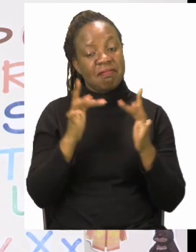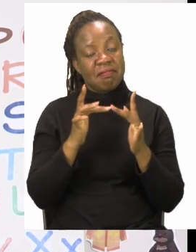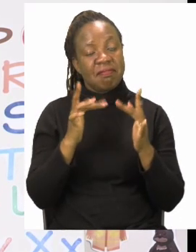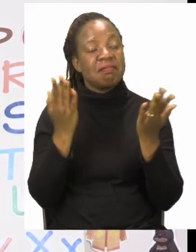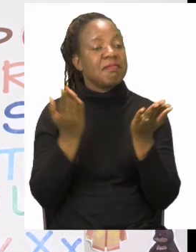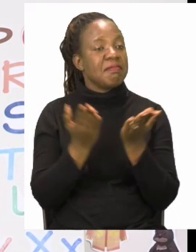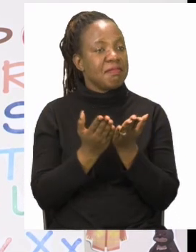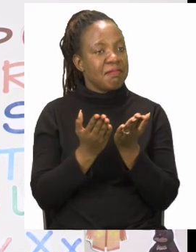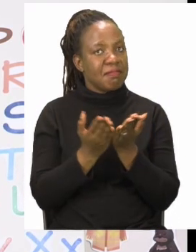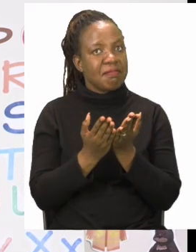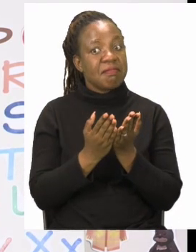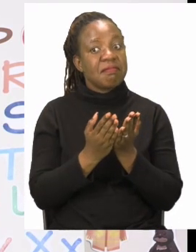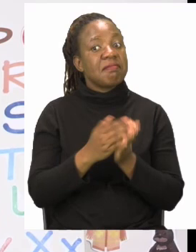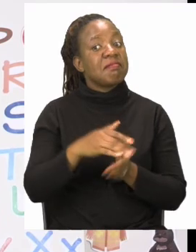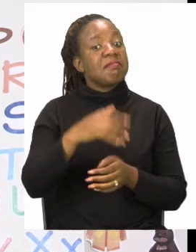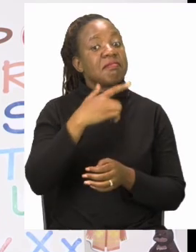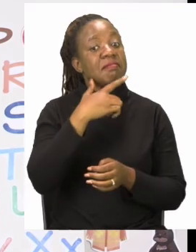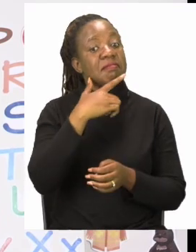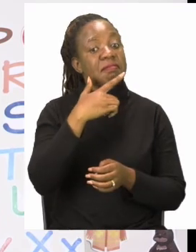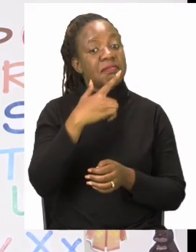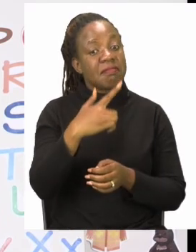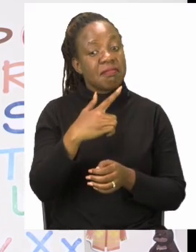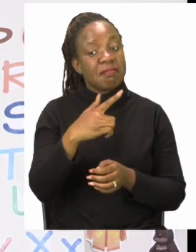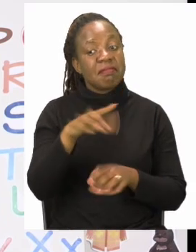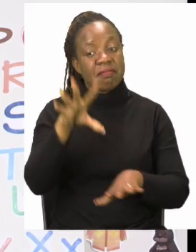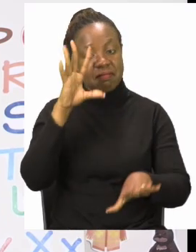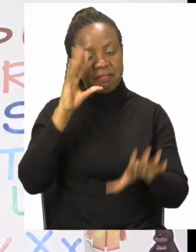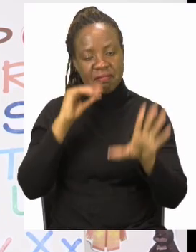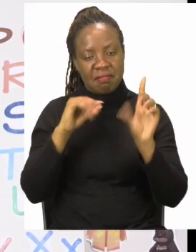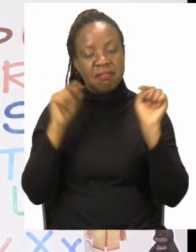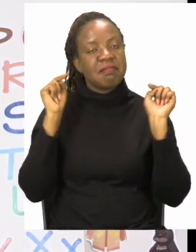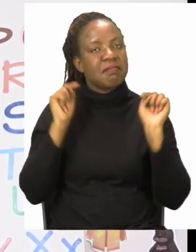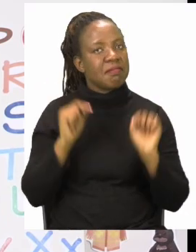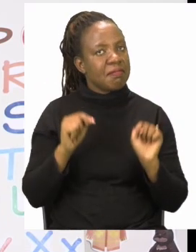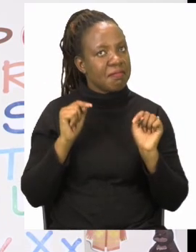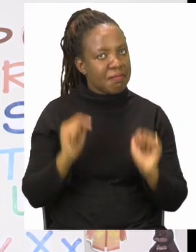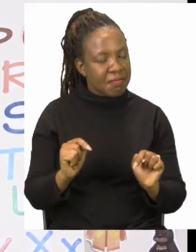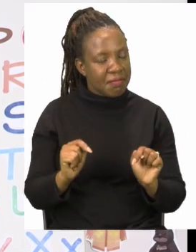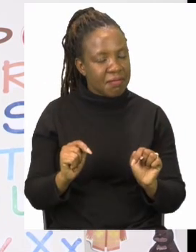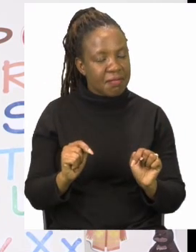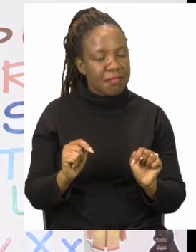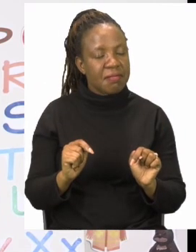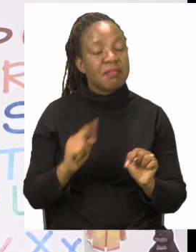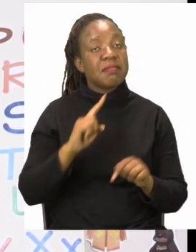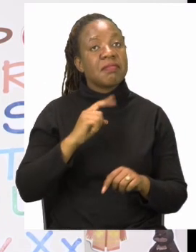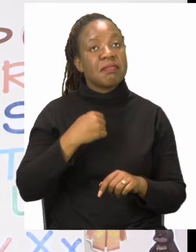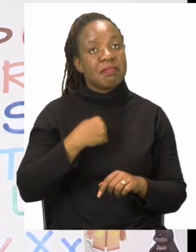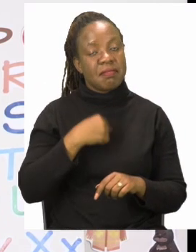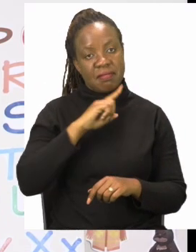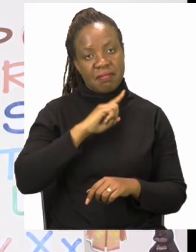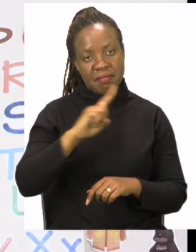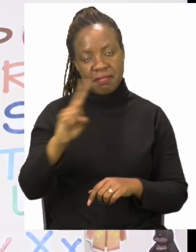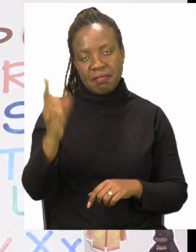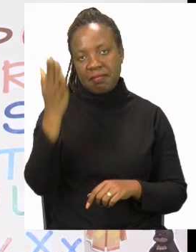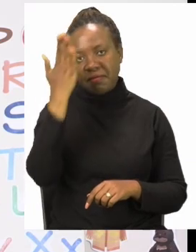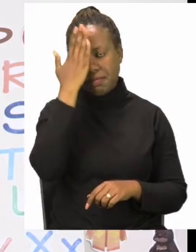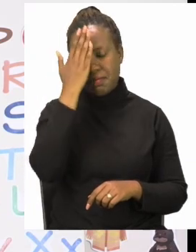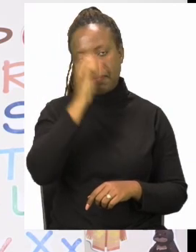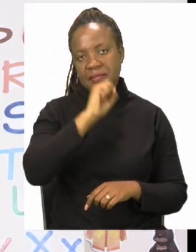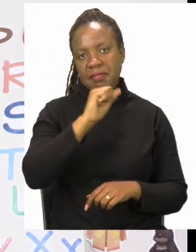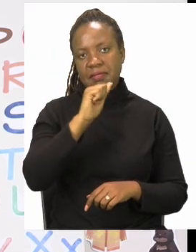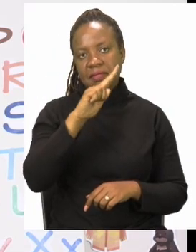for joining us today. I am Teacher Hartung. Our theme this week